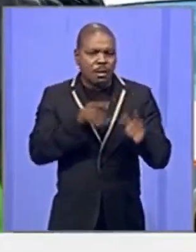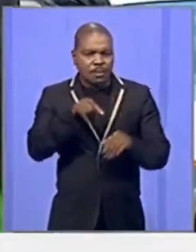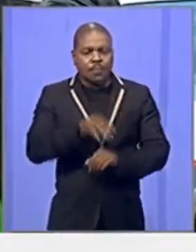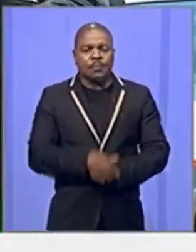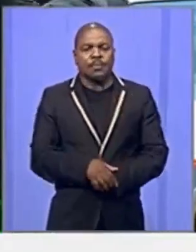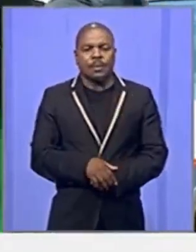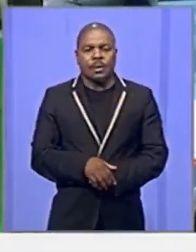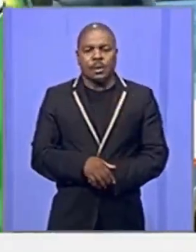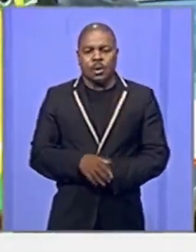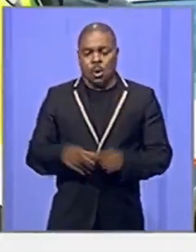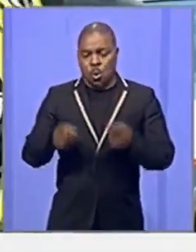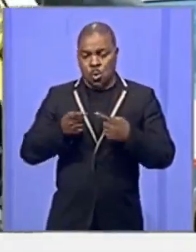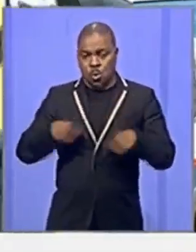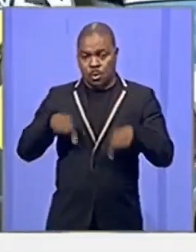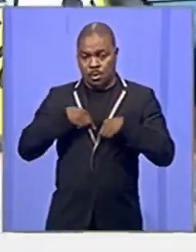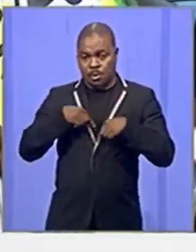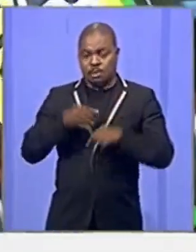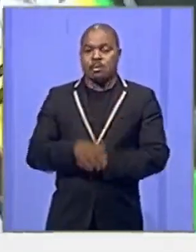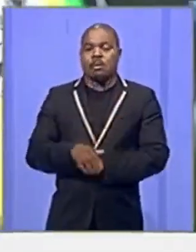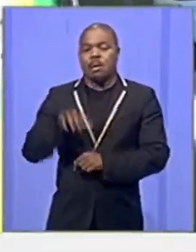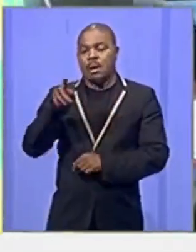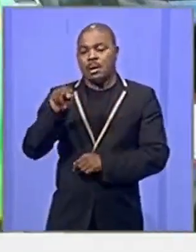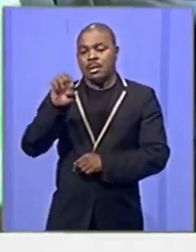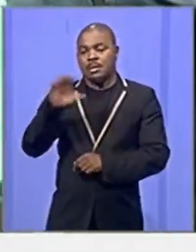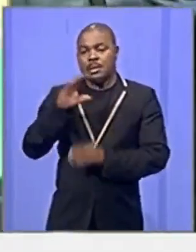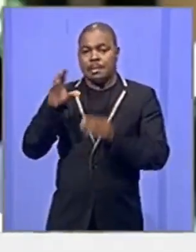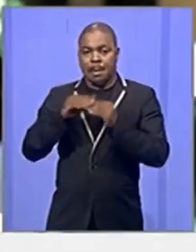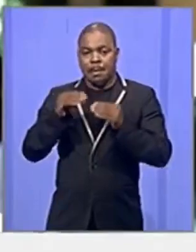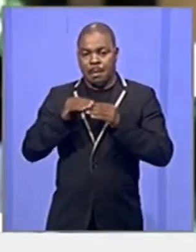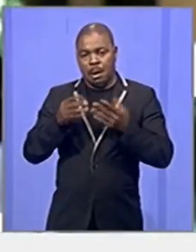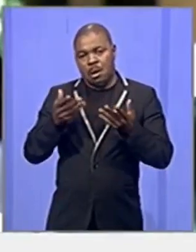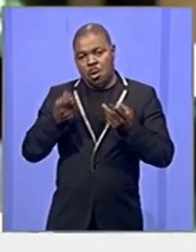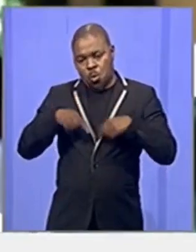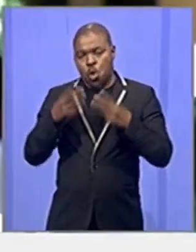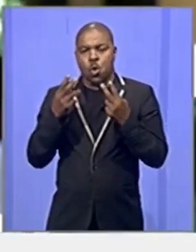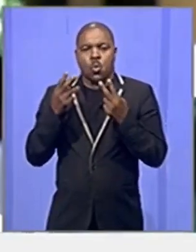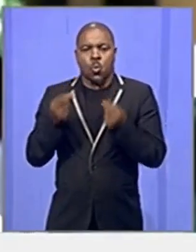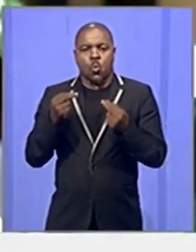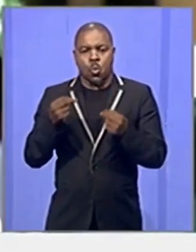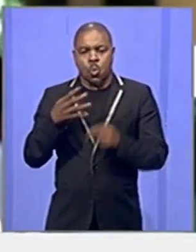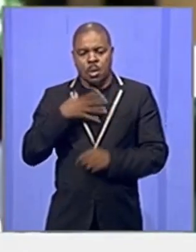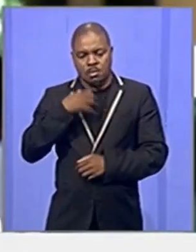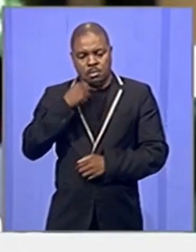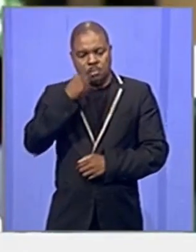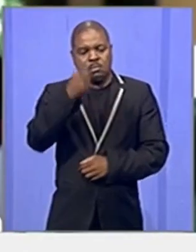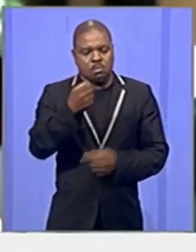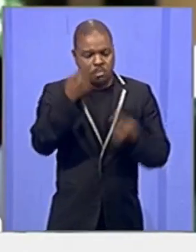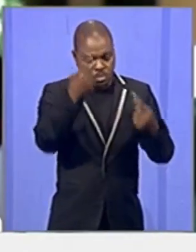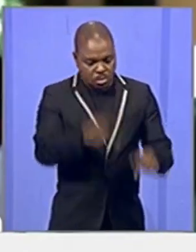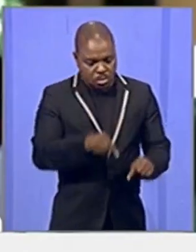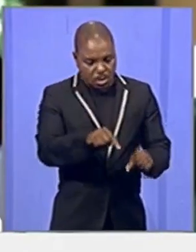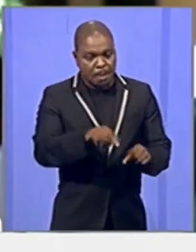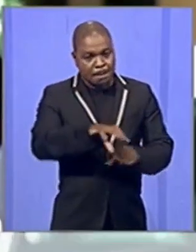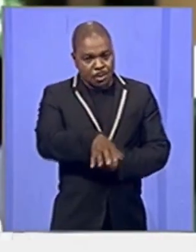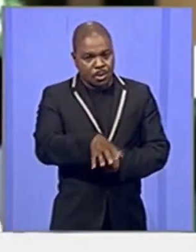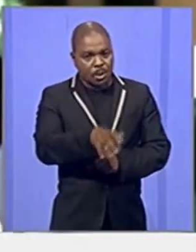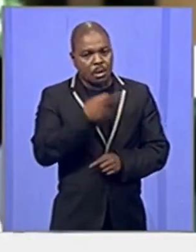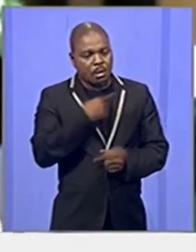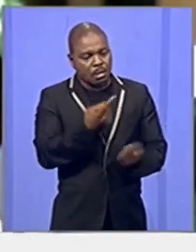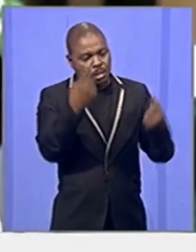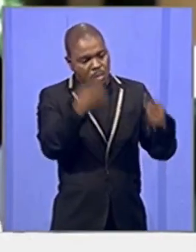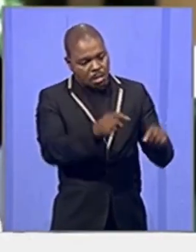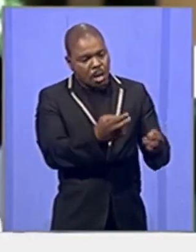as members of the NEC. We are new deployed to this province. We are going to get